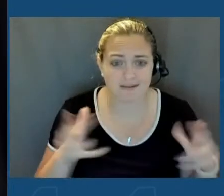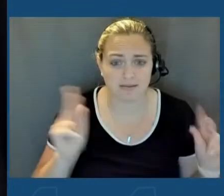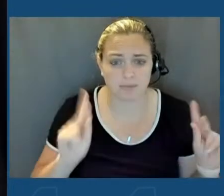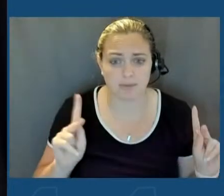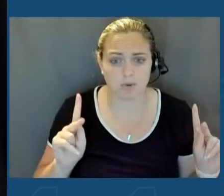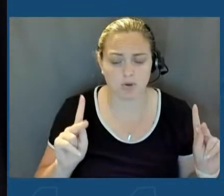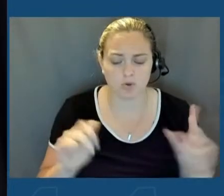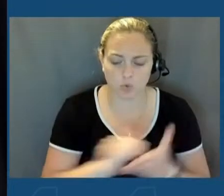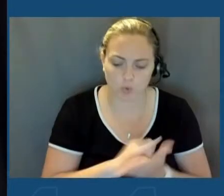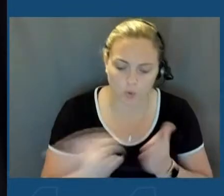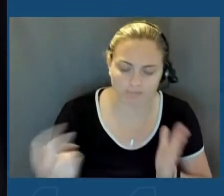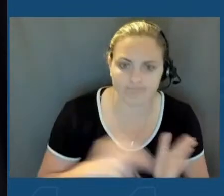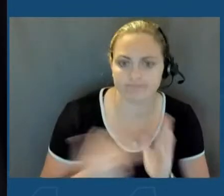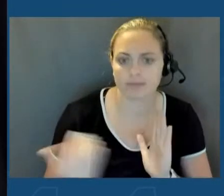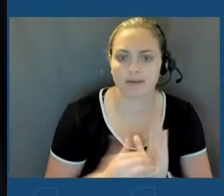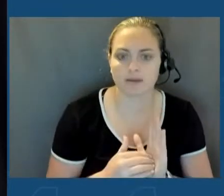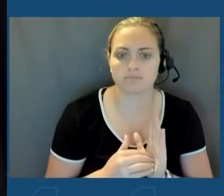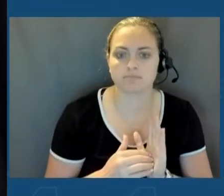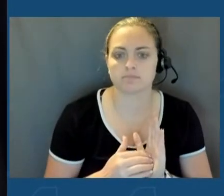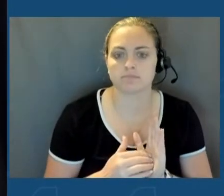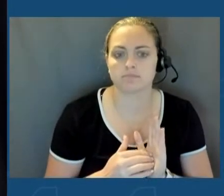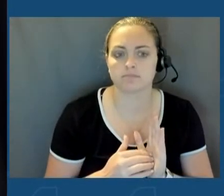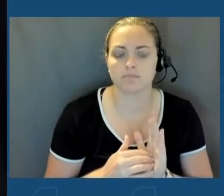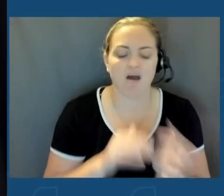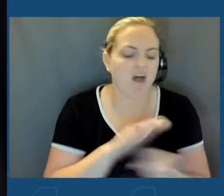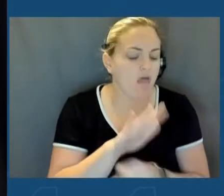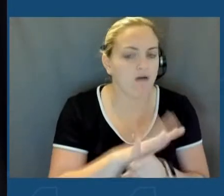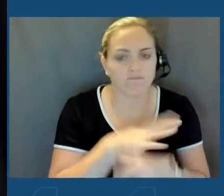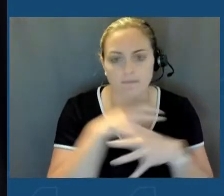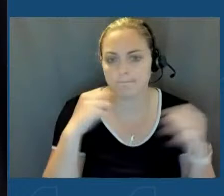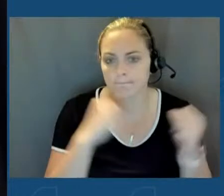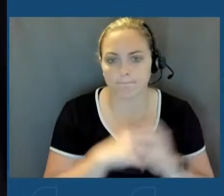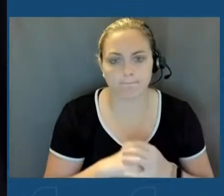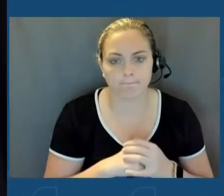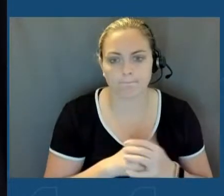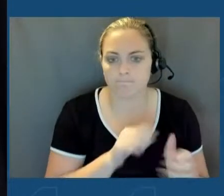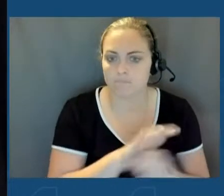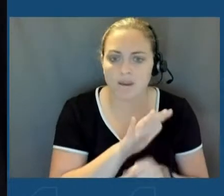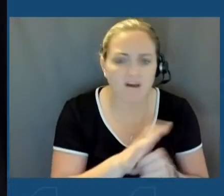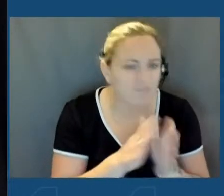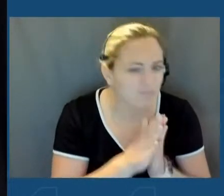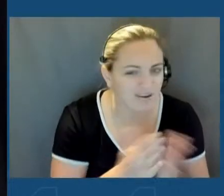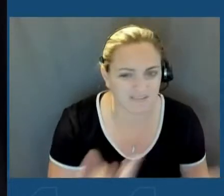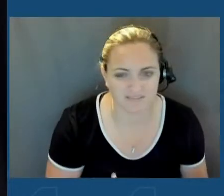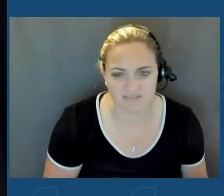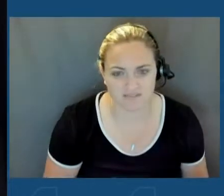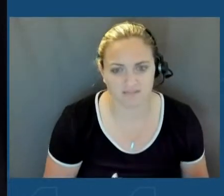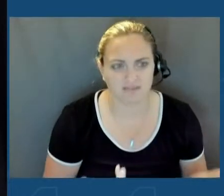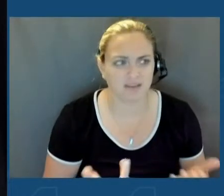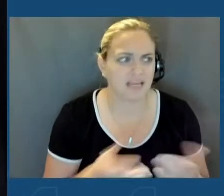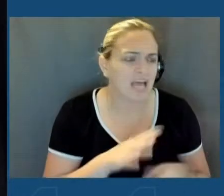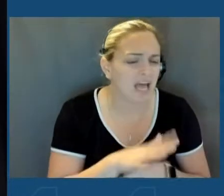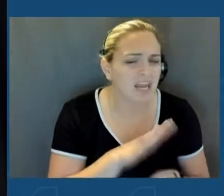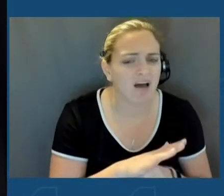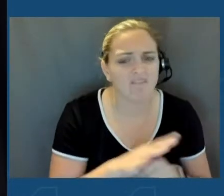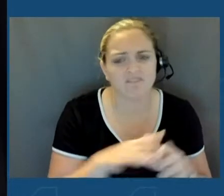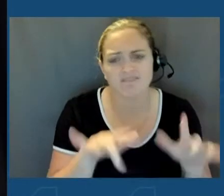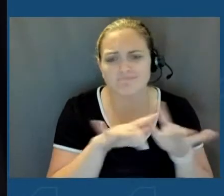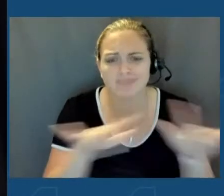up again because we said enough. Enough praying, enough empty